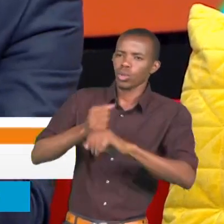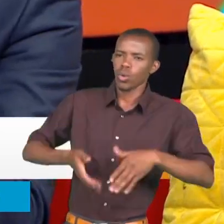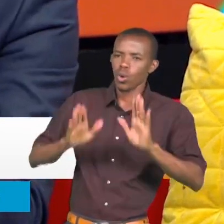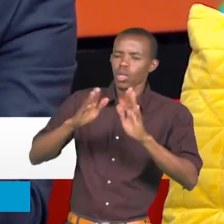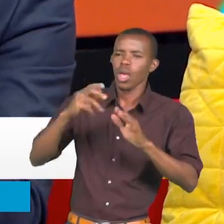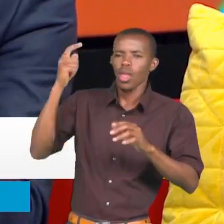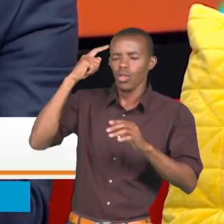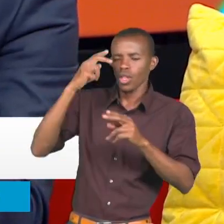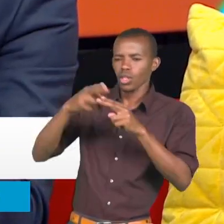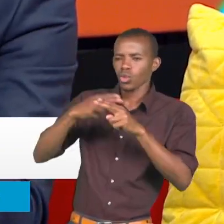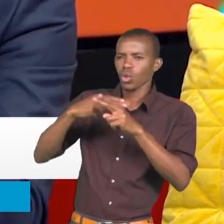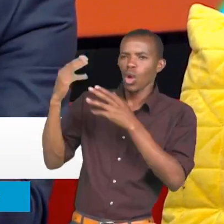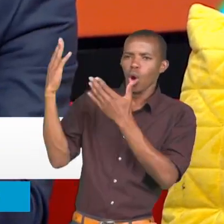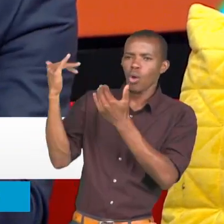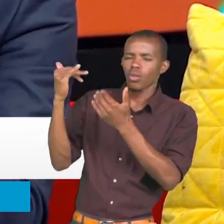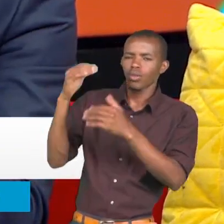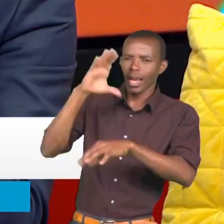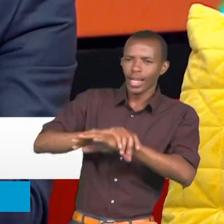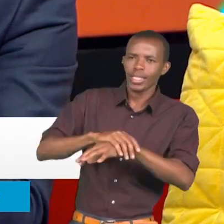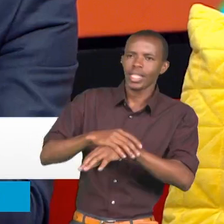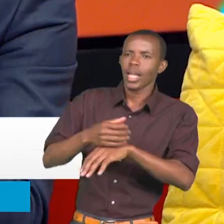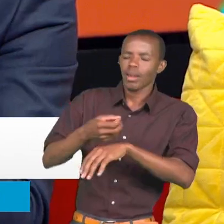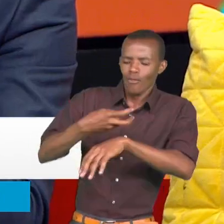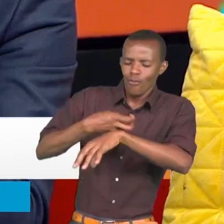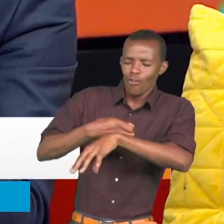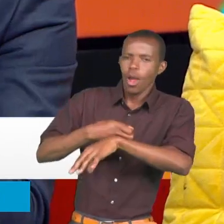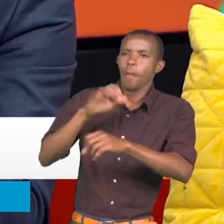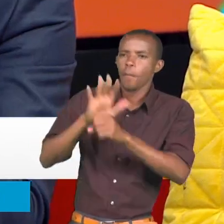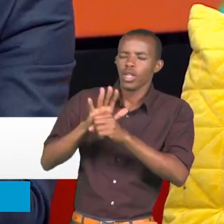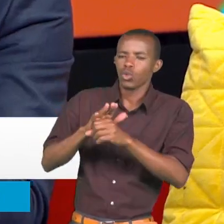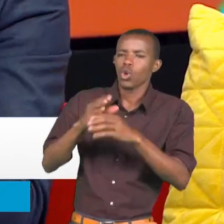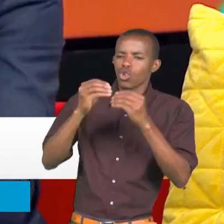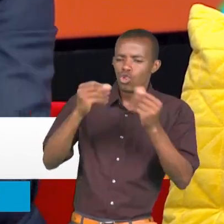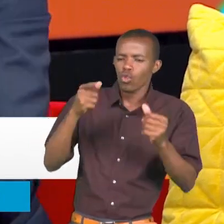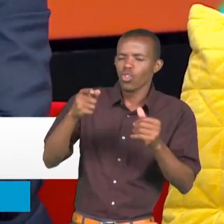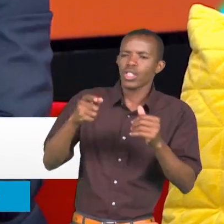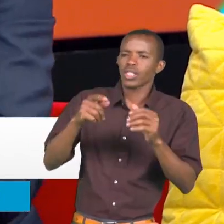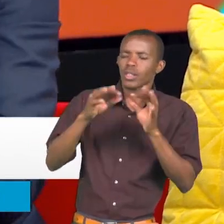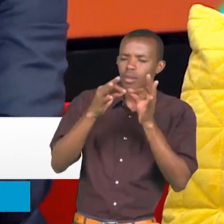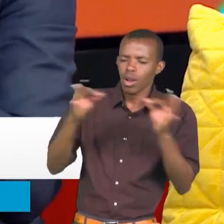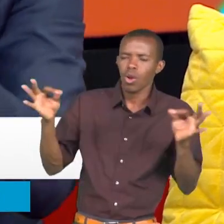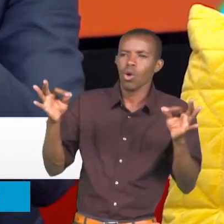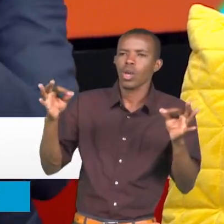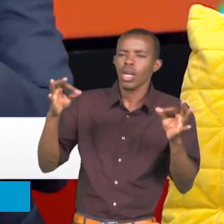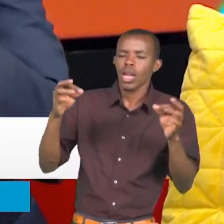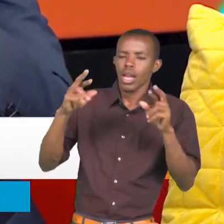soon you're having a hope of getting this vaccine to sort out this thing once and for all? Because now already we're